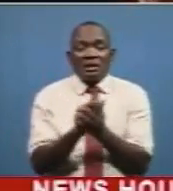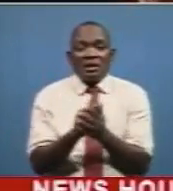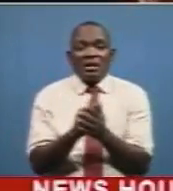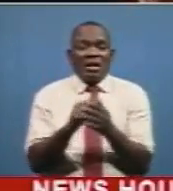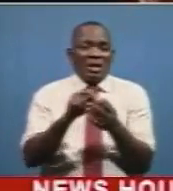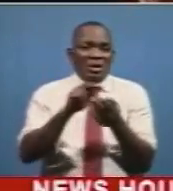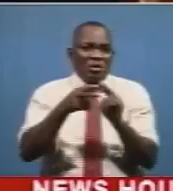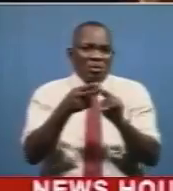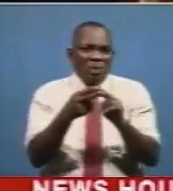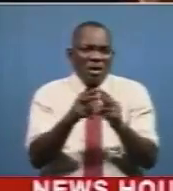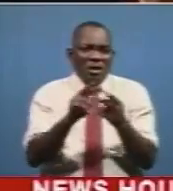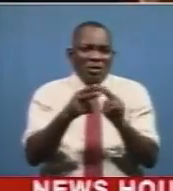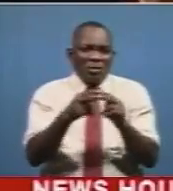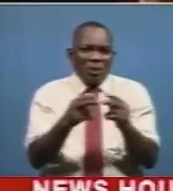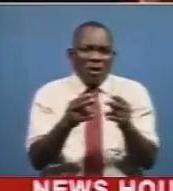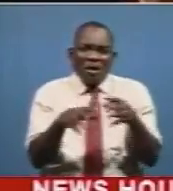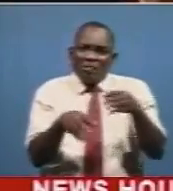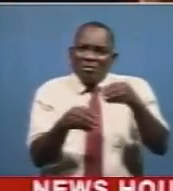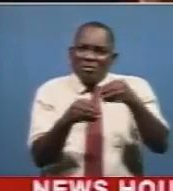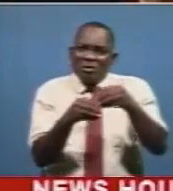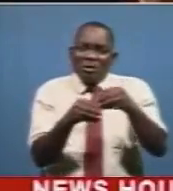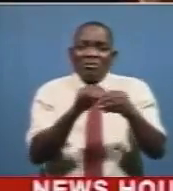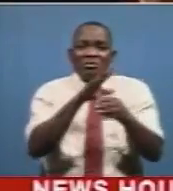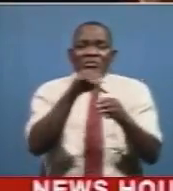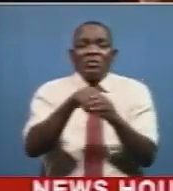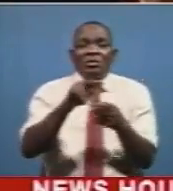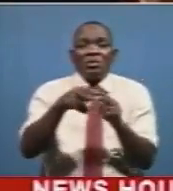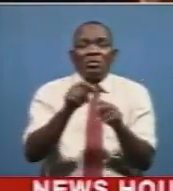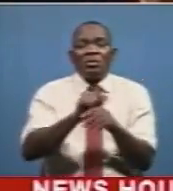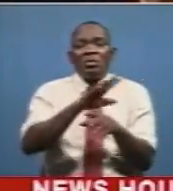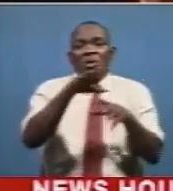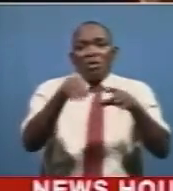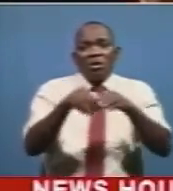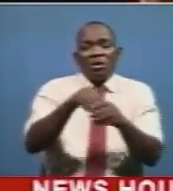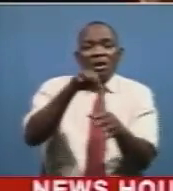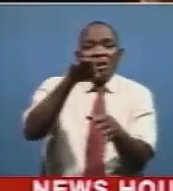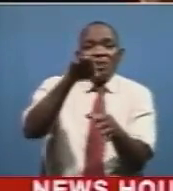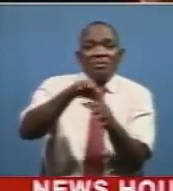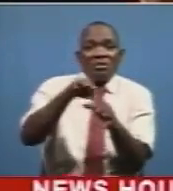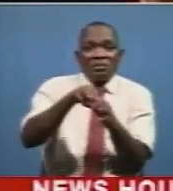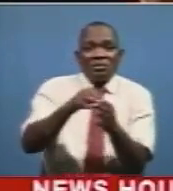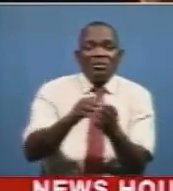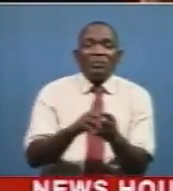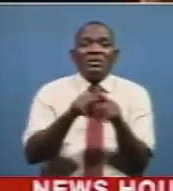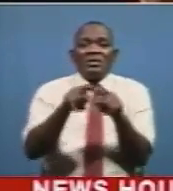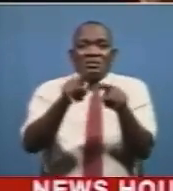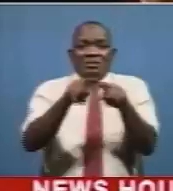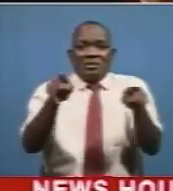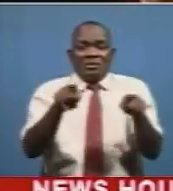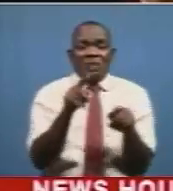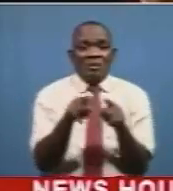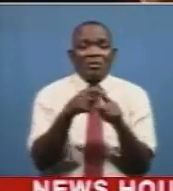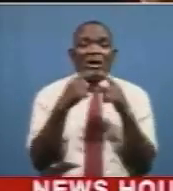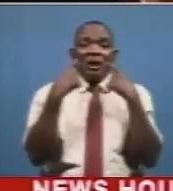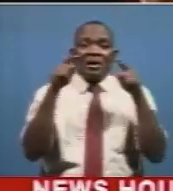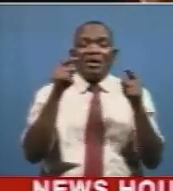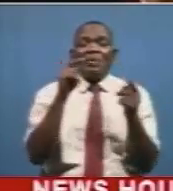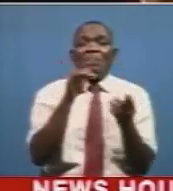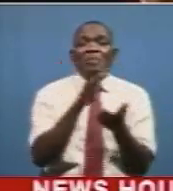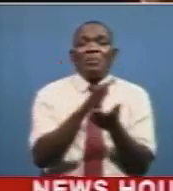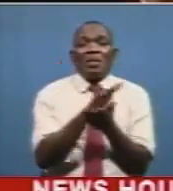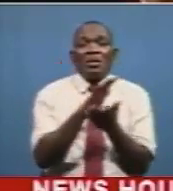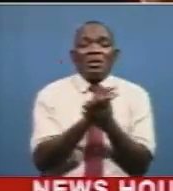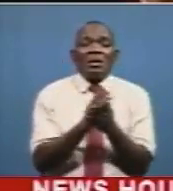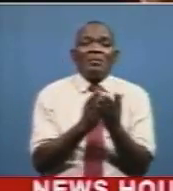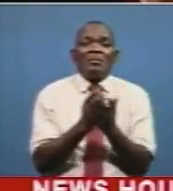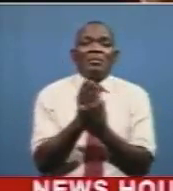in respect of the alleged update, including figures of total valid votes cast, are different from the declaration which was made